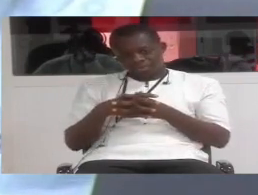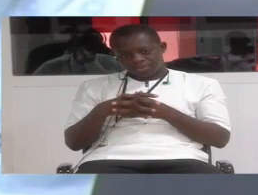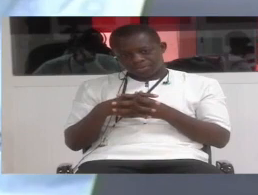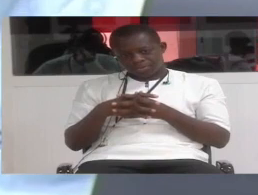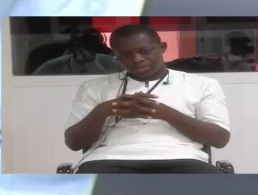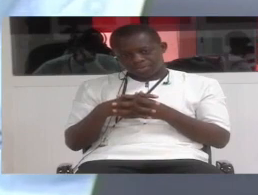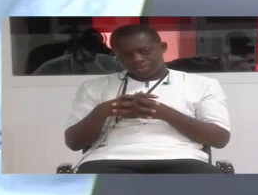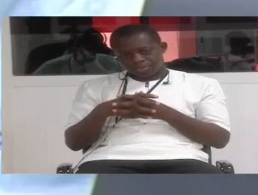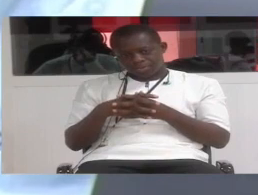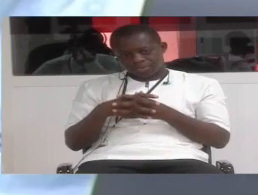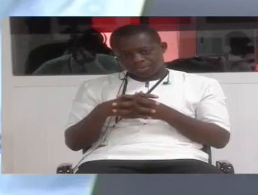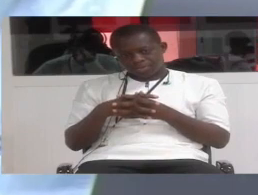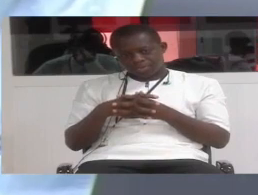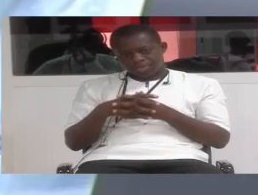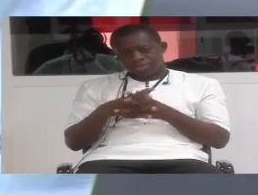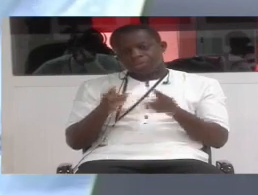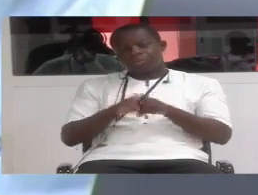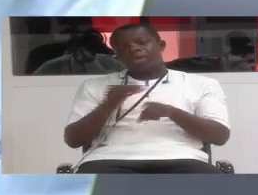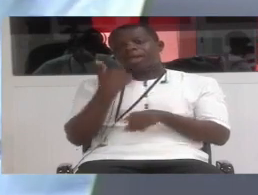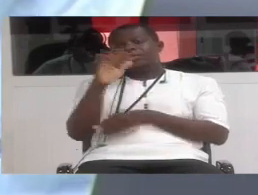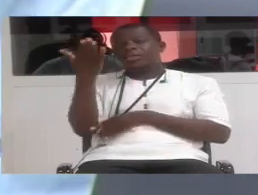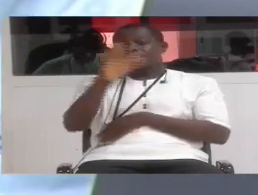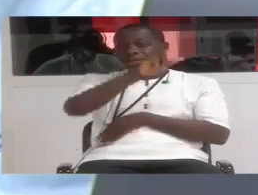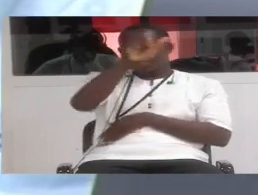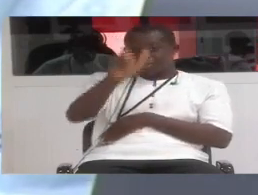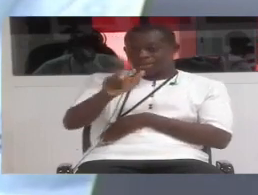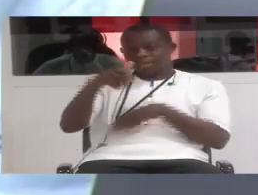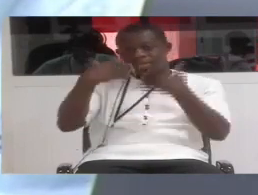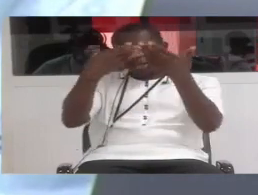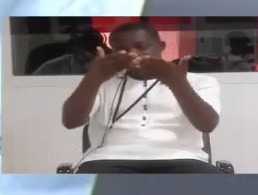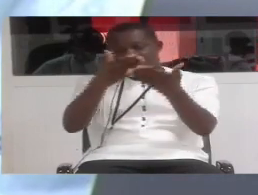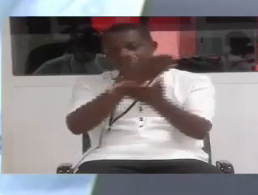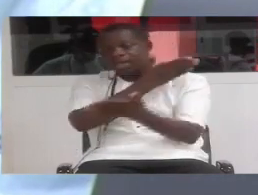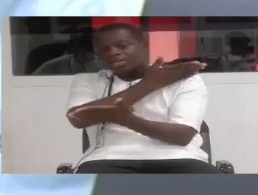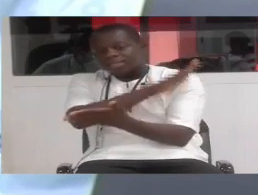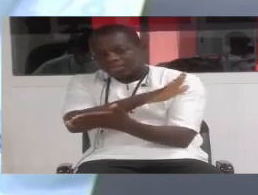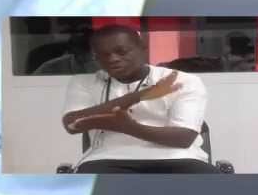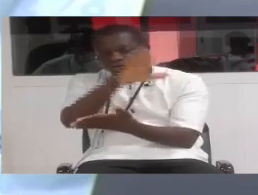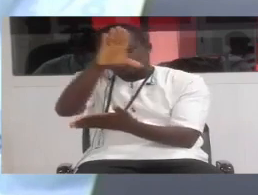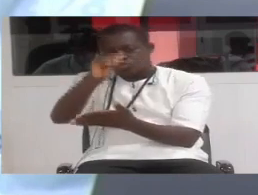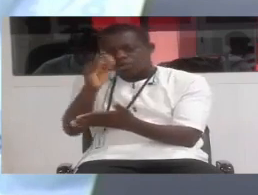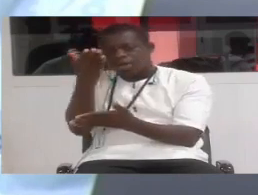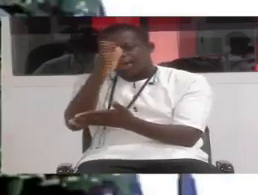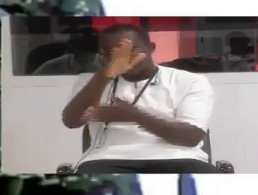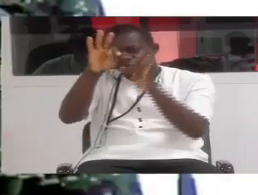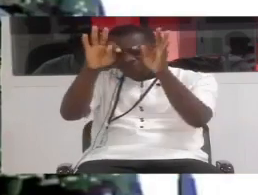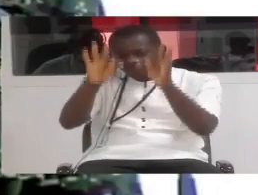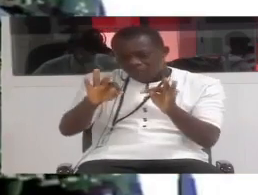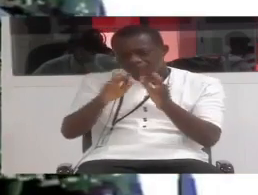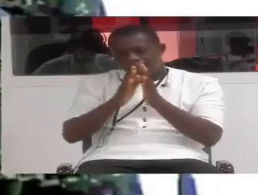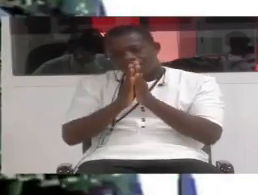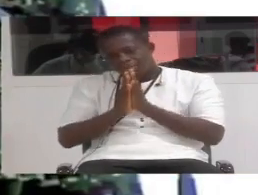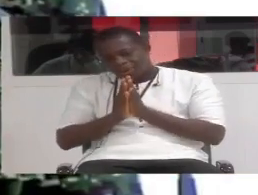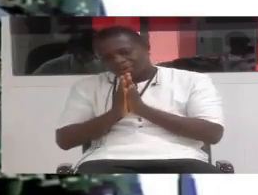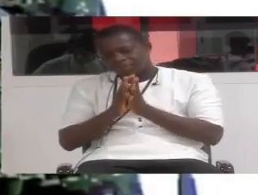was any one of them given a chance to perform any prayers? Ndax jox ngeen gaay cër kena ci ñoom